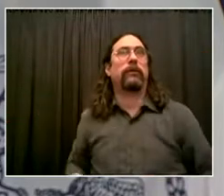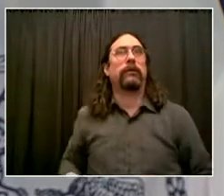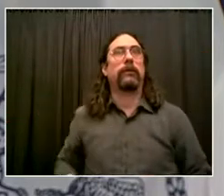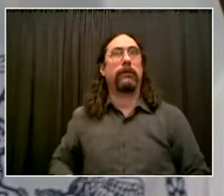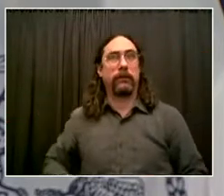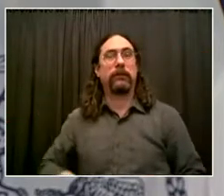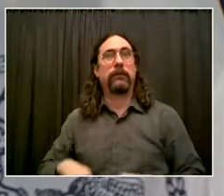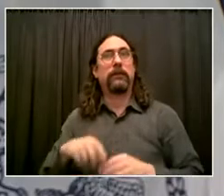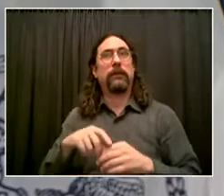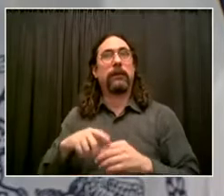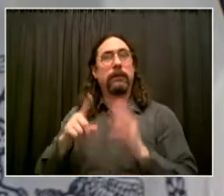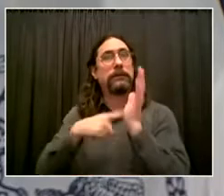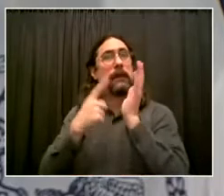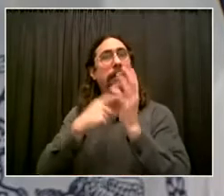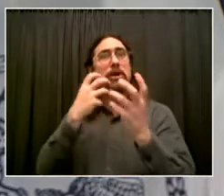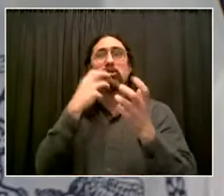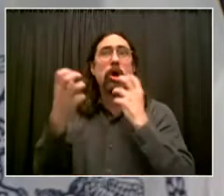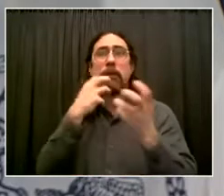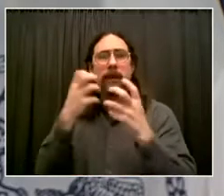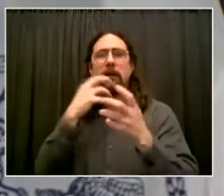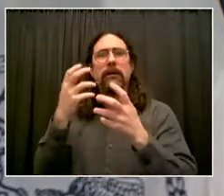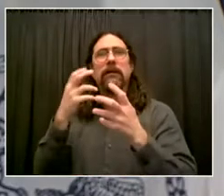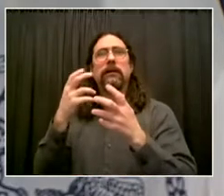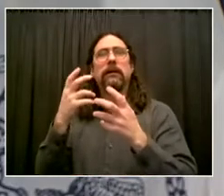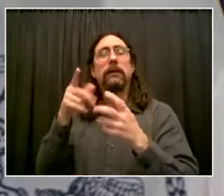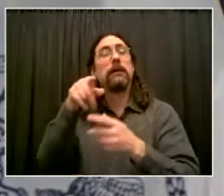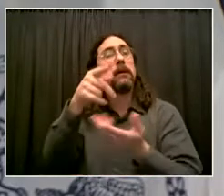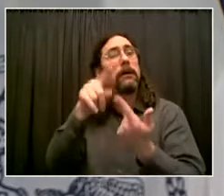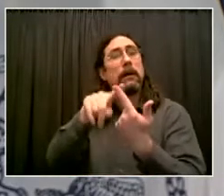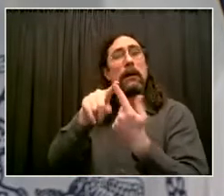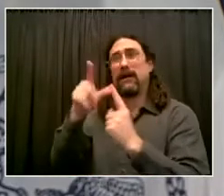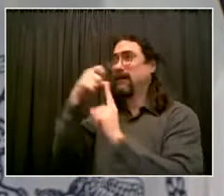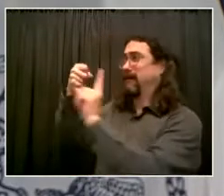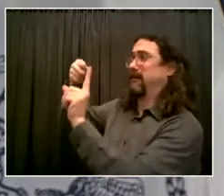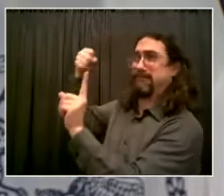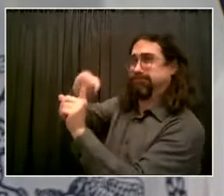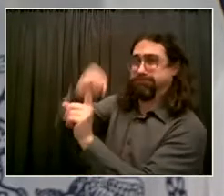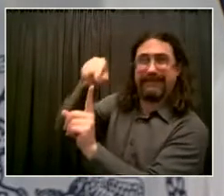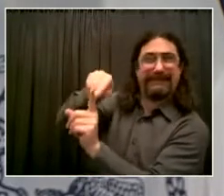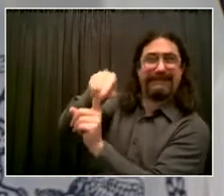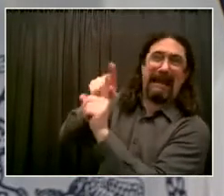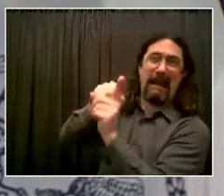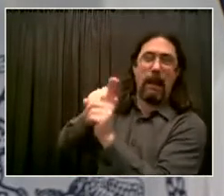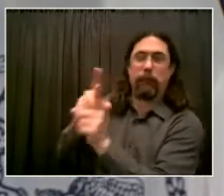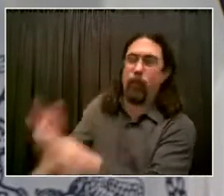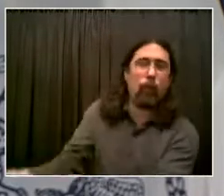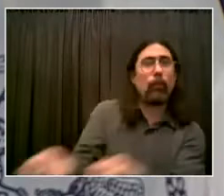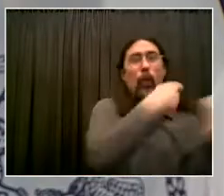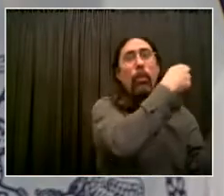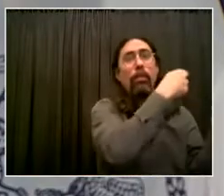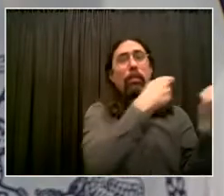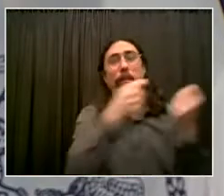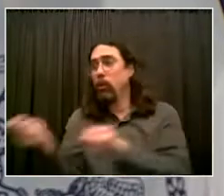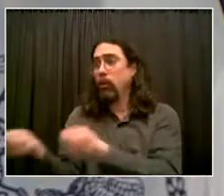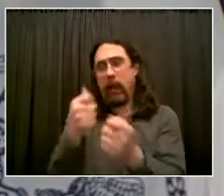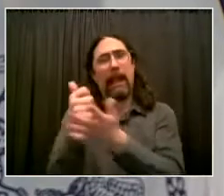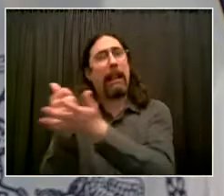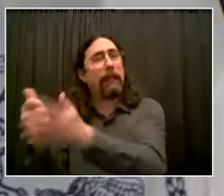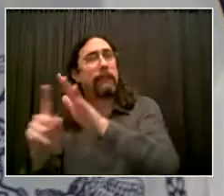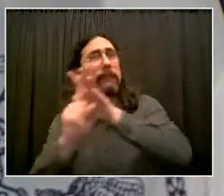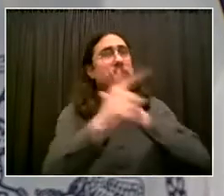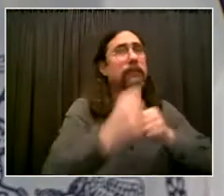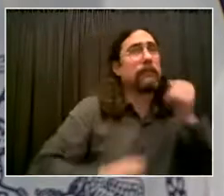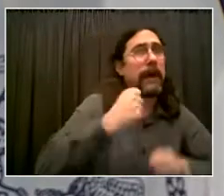if attention is drawn to a situation, a lot of times the perpetrator will stop or will run off. Even just that act of